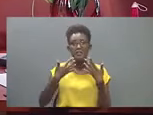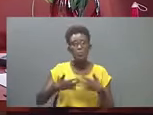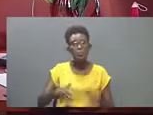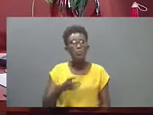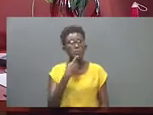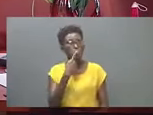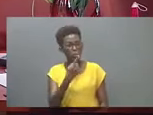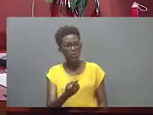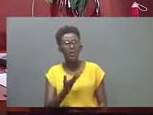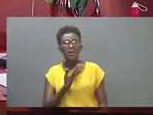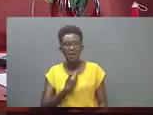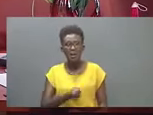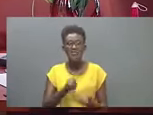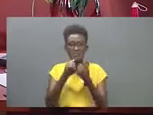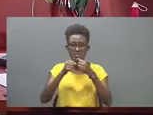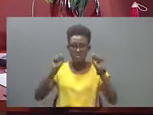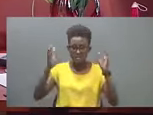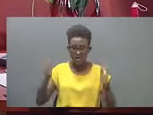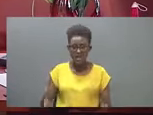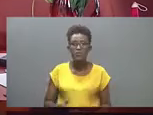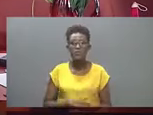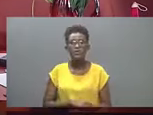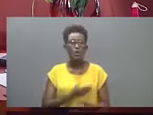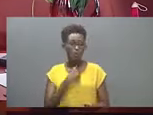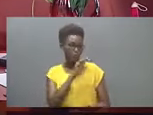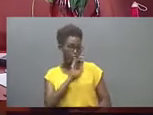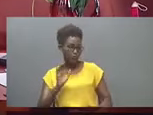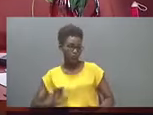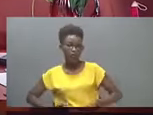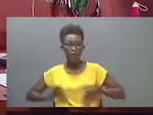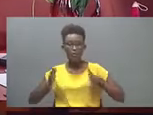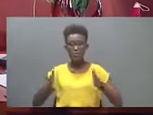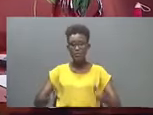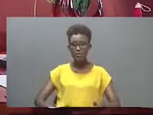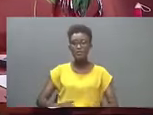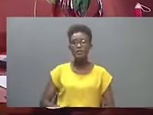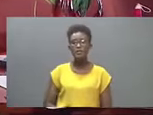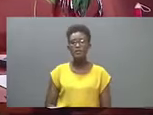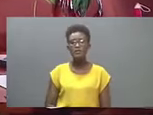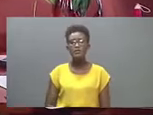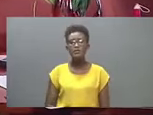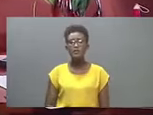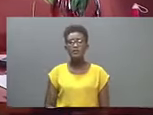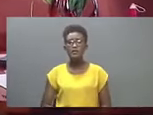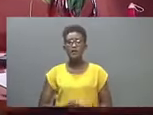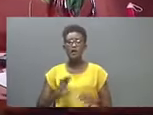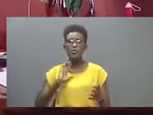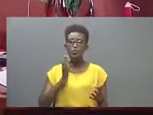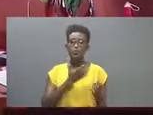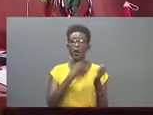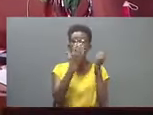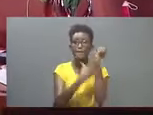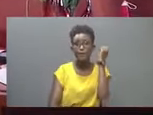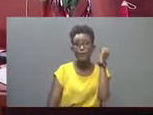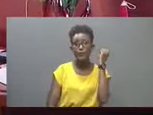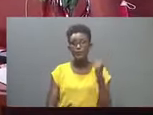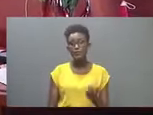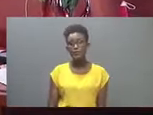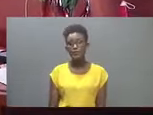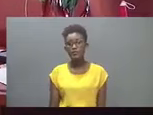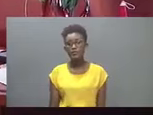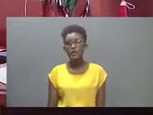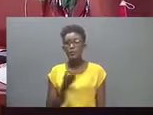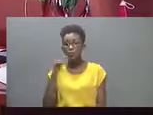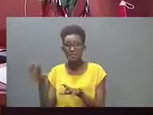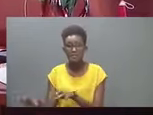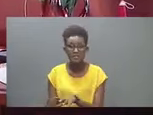saved. Turakijijwe. We are born again. Twavutse ubwa kabiri. We are poor. Ariko turabakene. We are